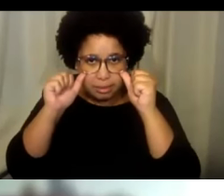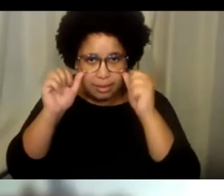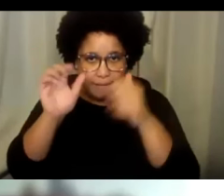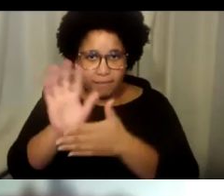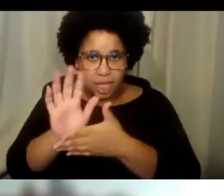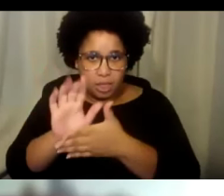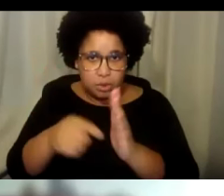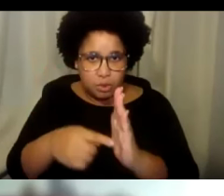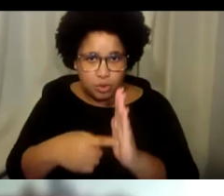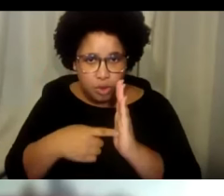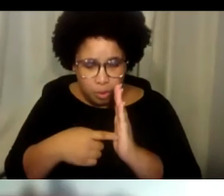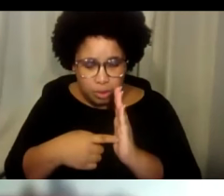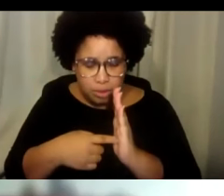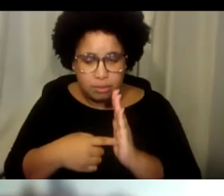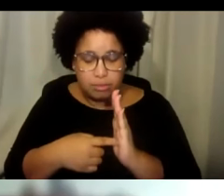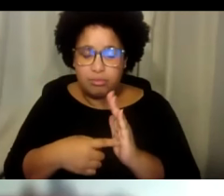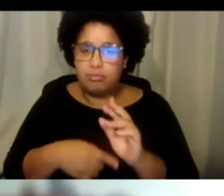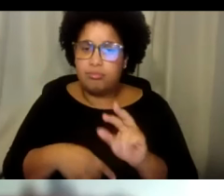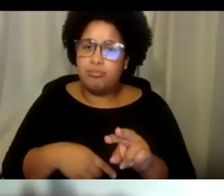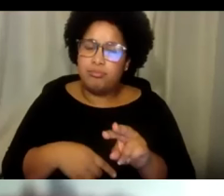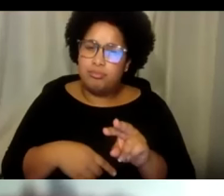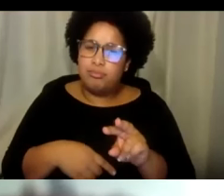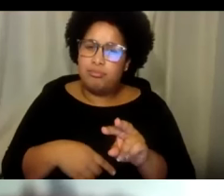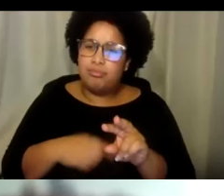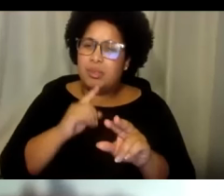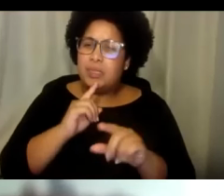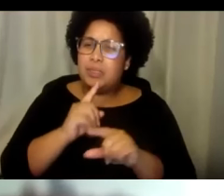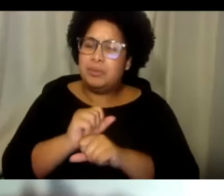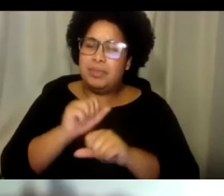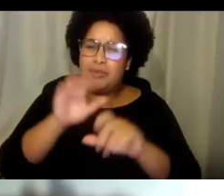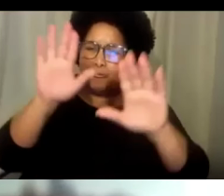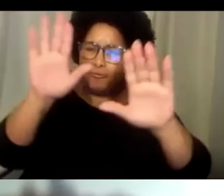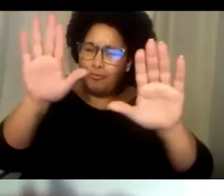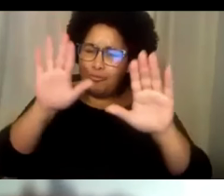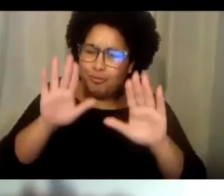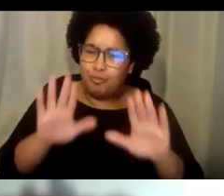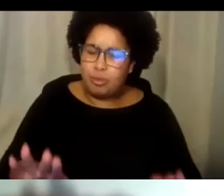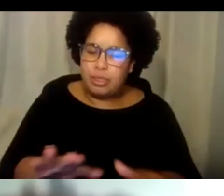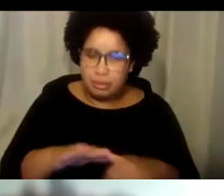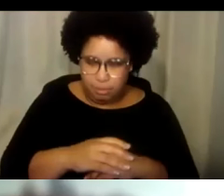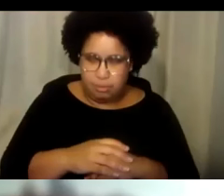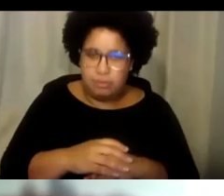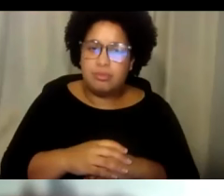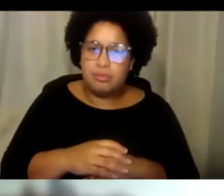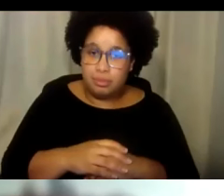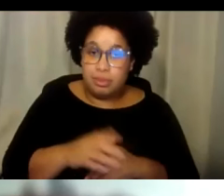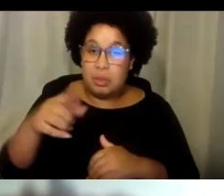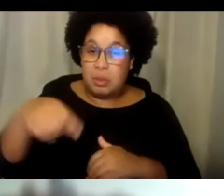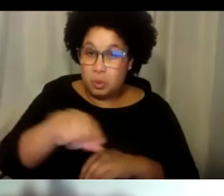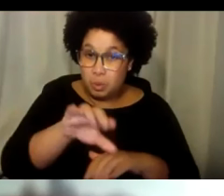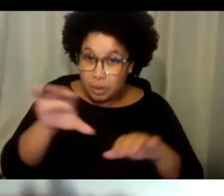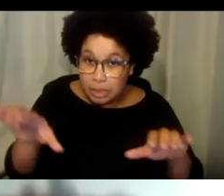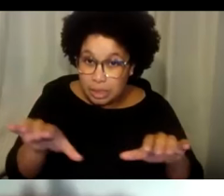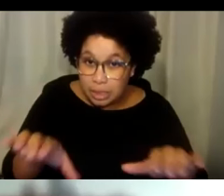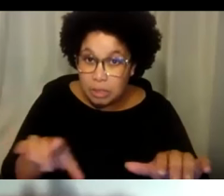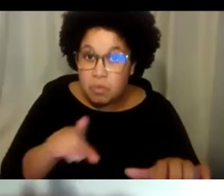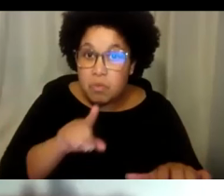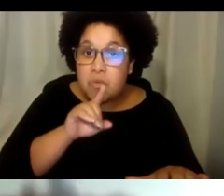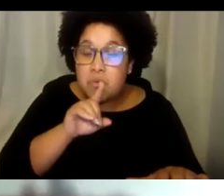video that you showed. It was great. And actually what you guys did really